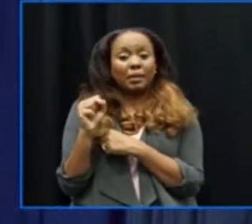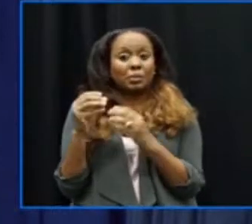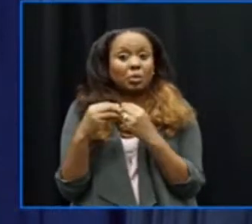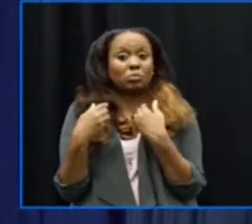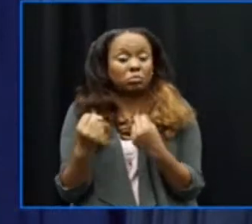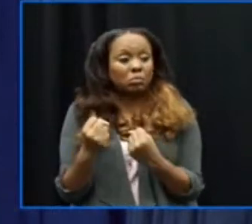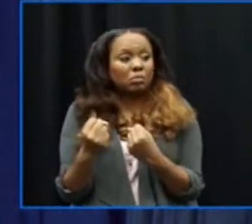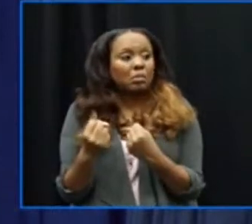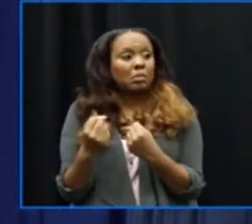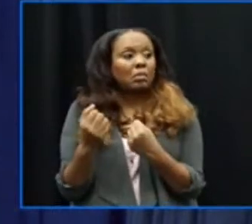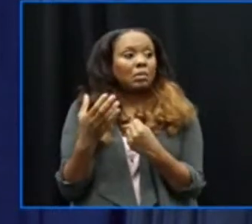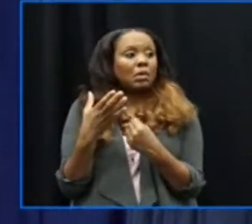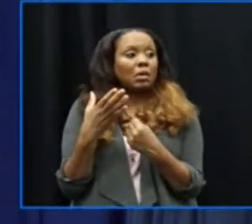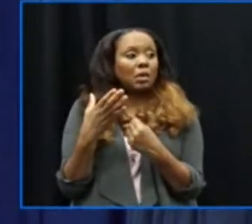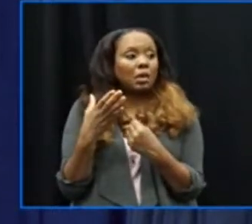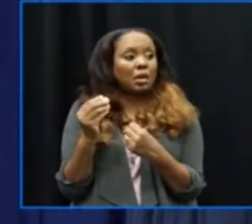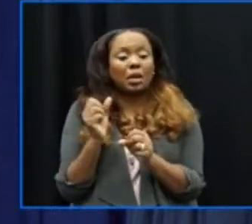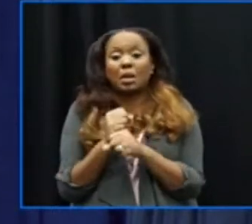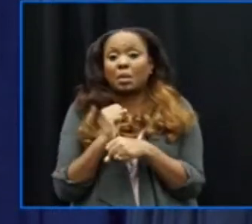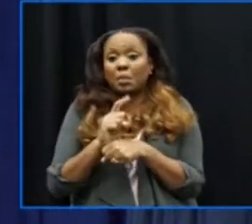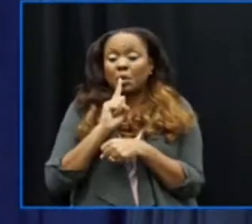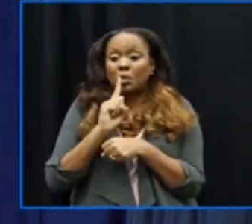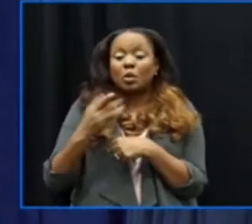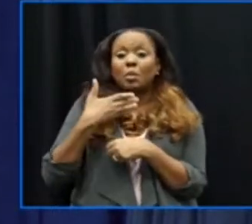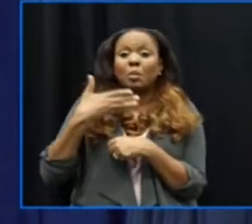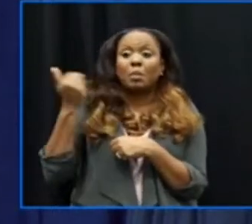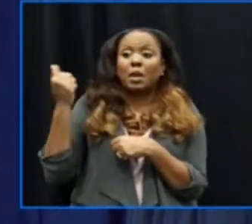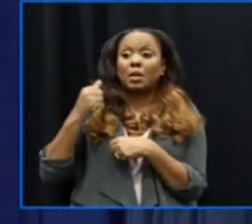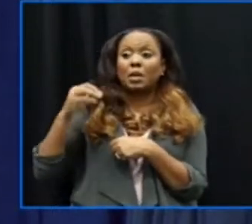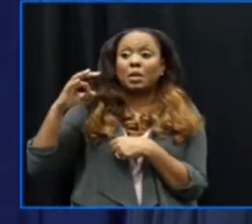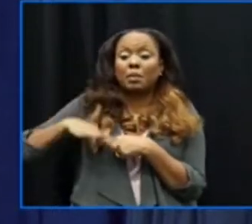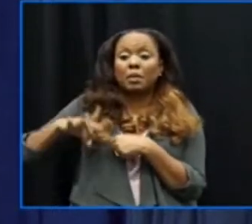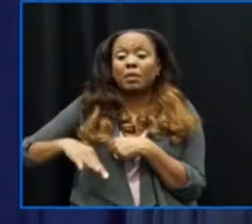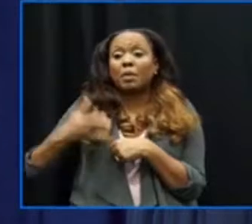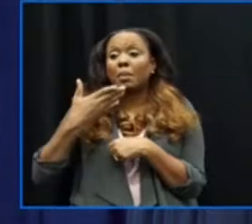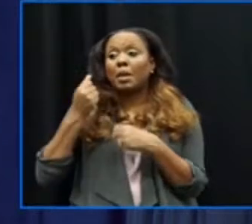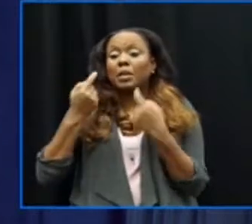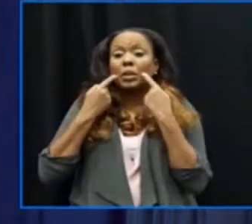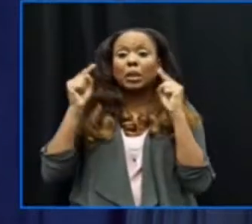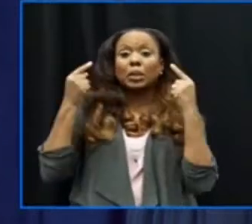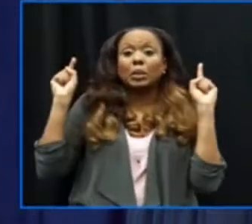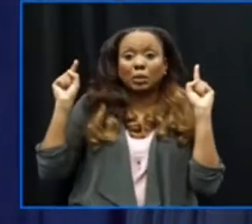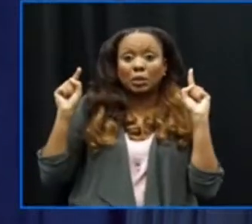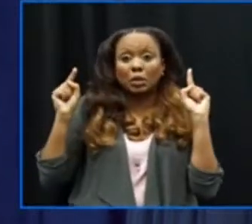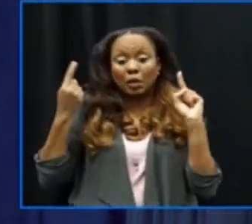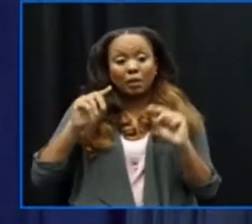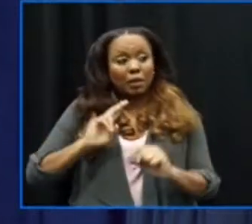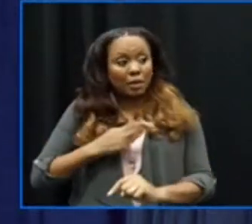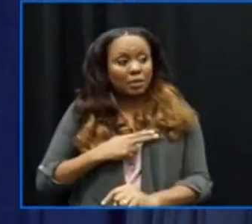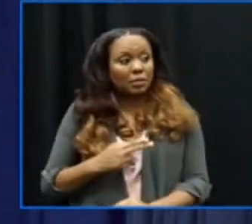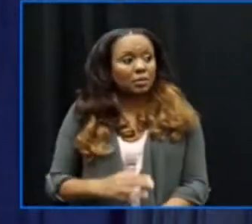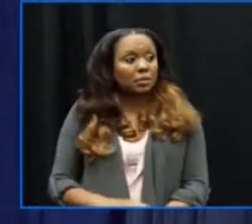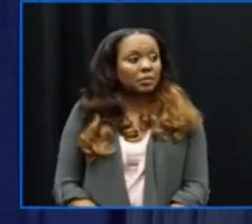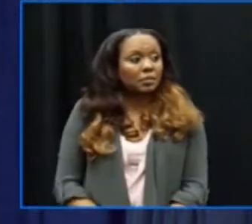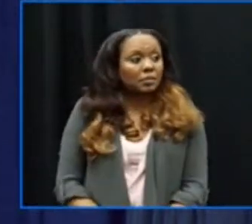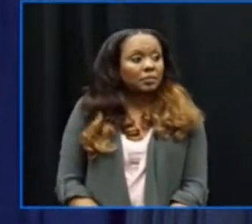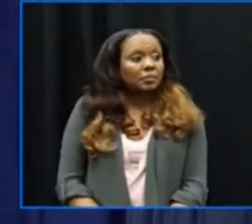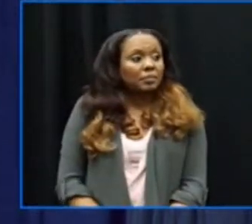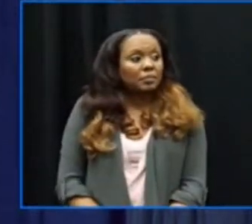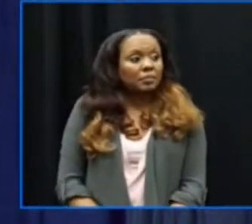prosperity and security for our constituents and the society as a whole.